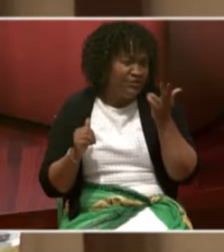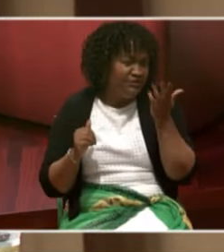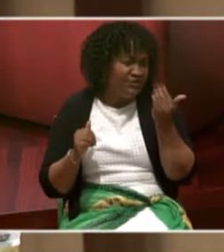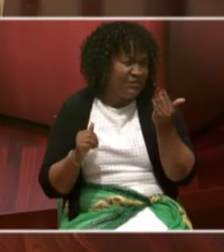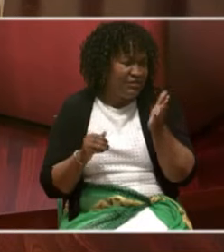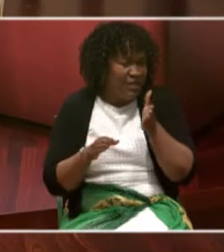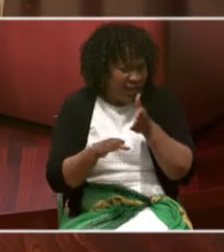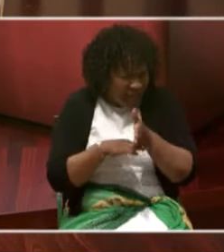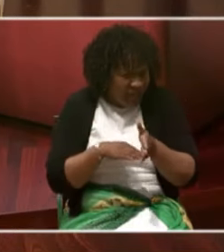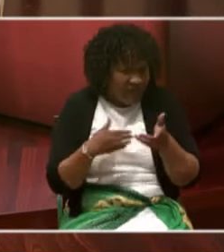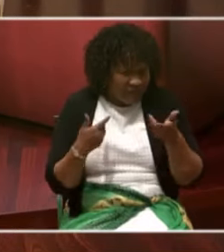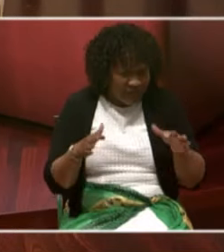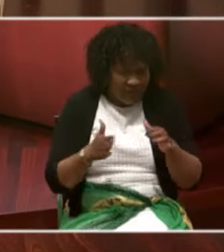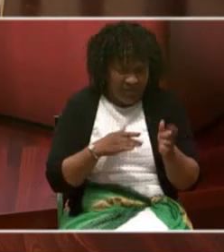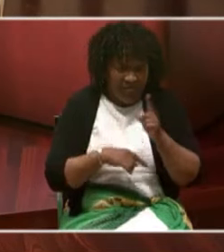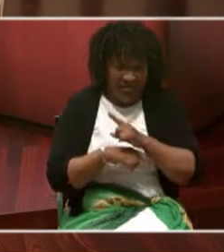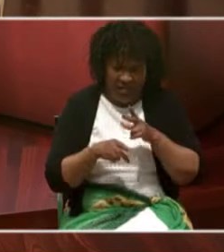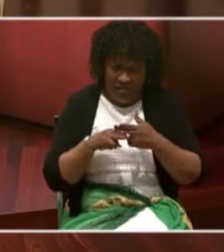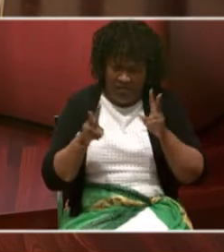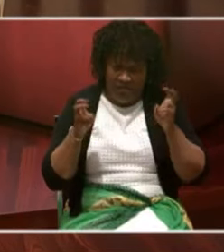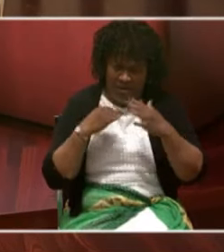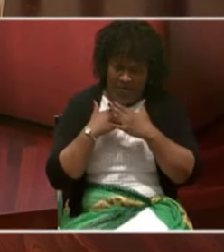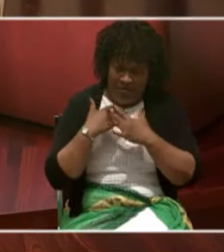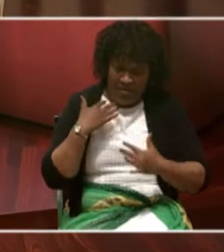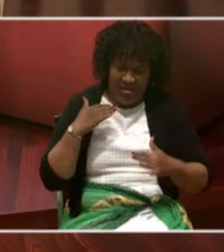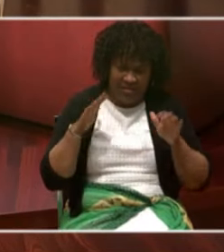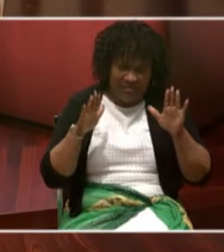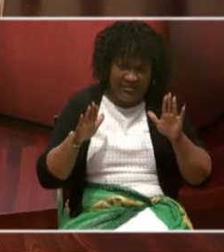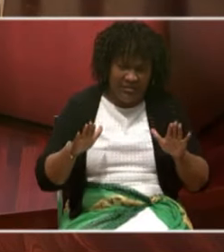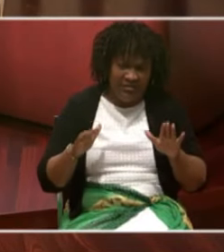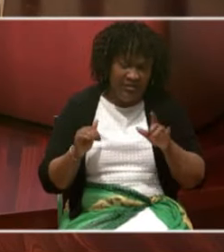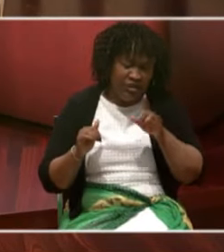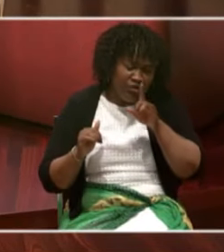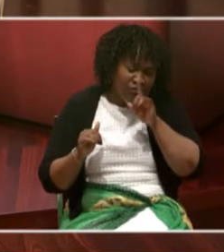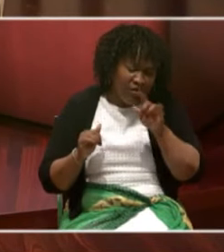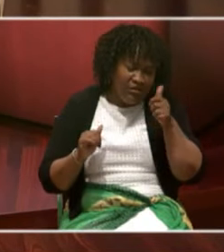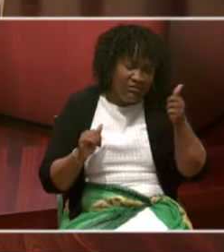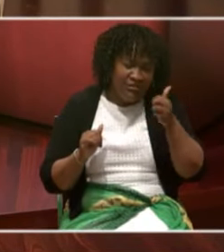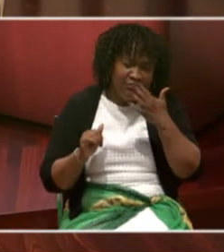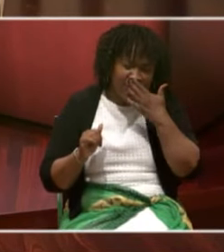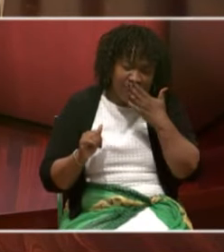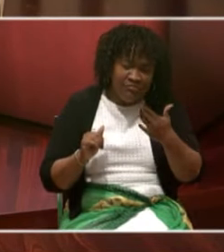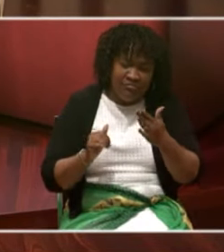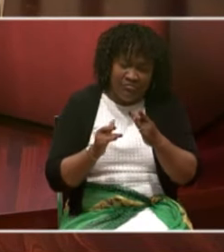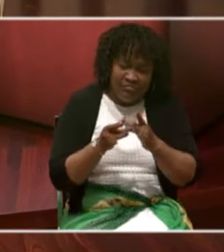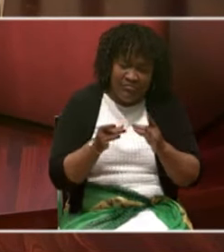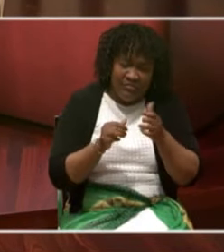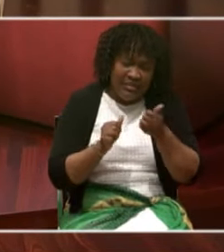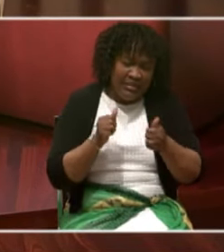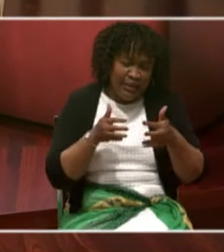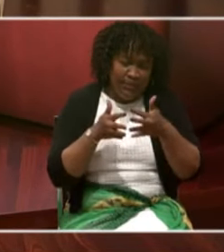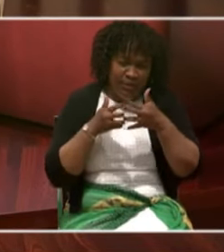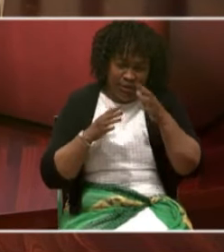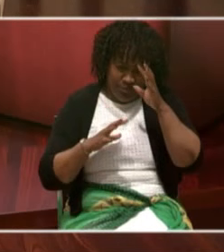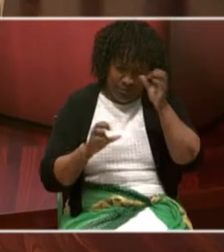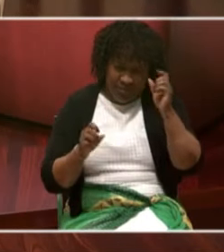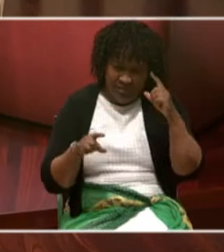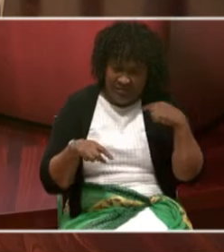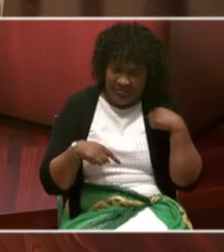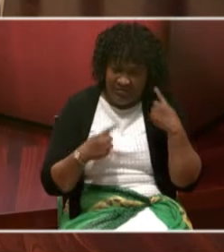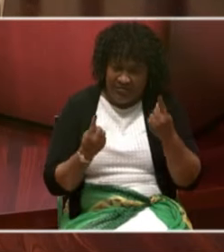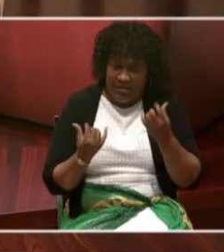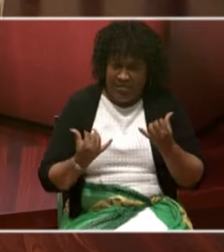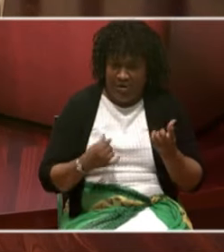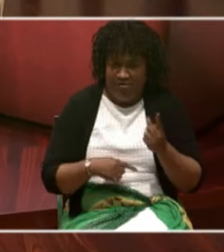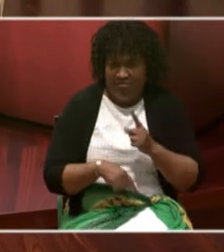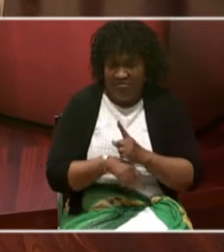That we're one people, we're one family, we're one house. And it doesn't matter whether we're black or white, a Latino or Asian